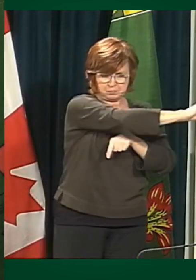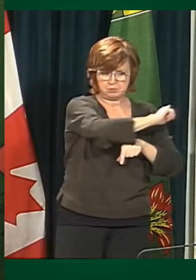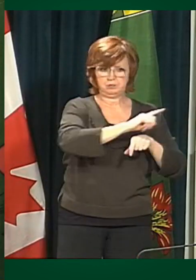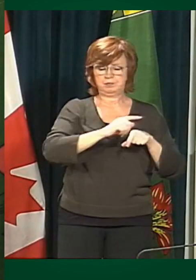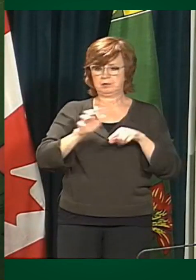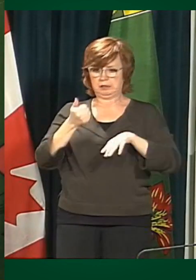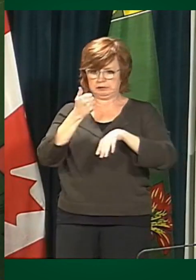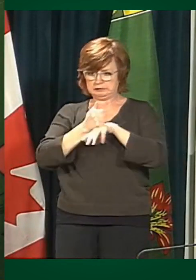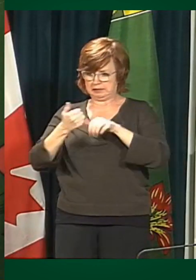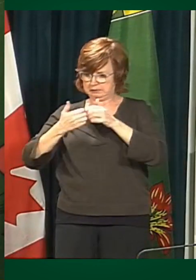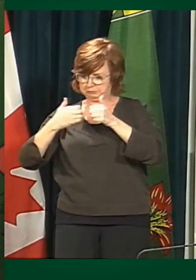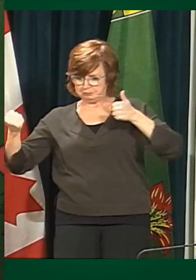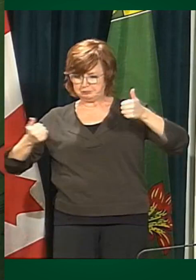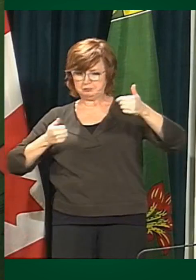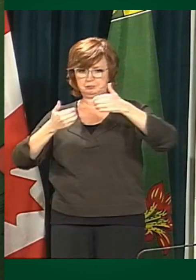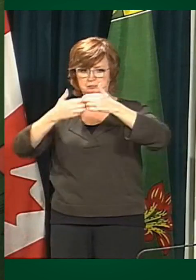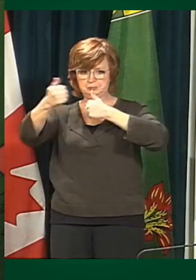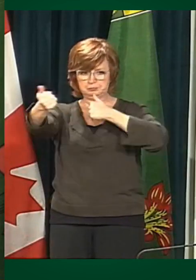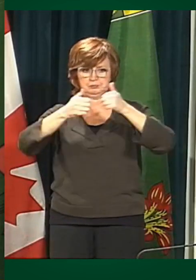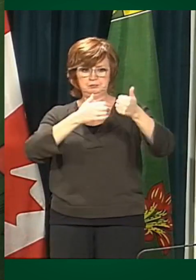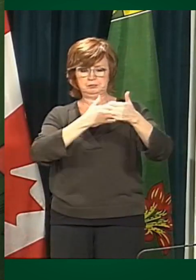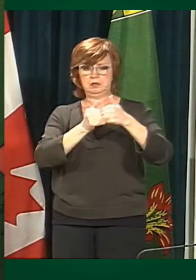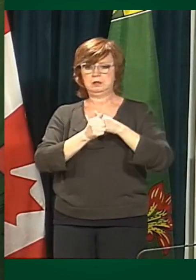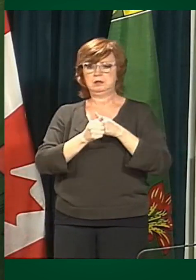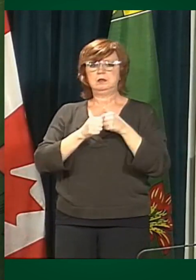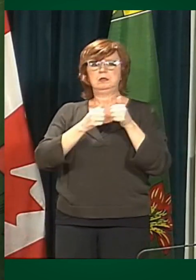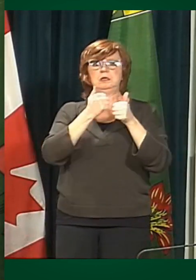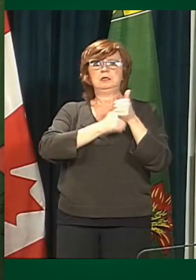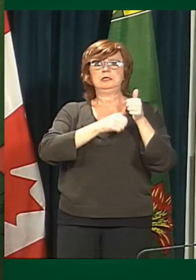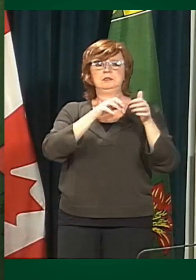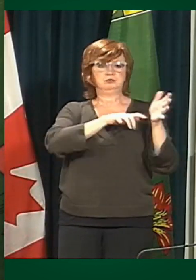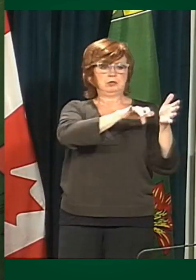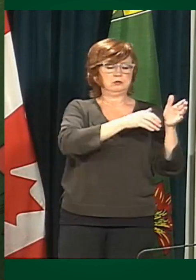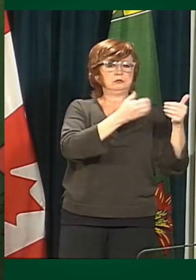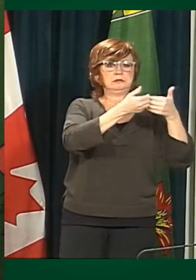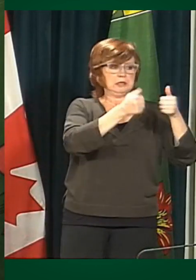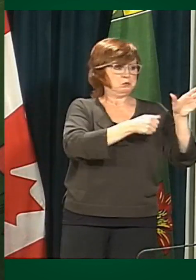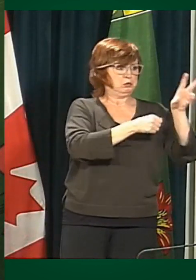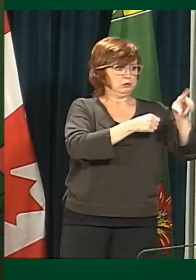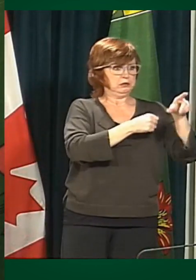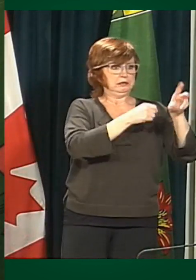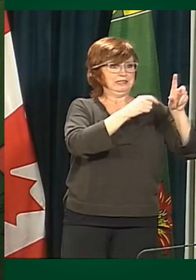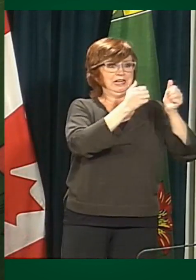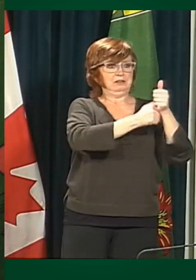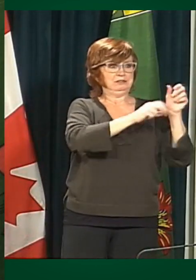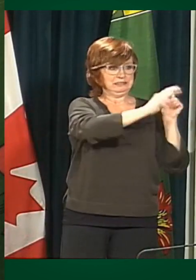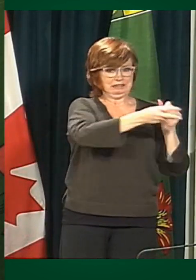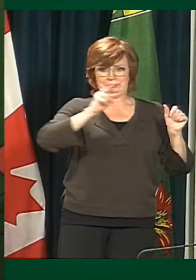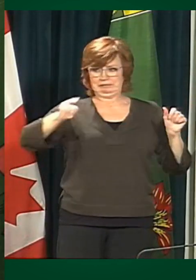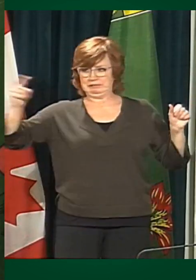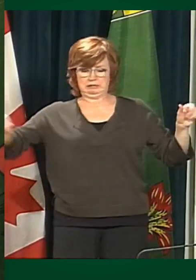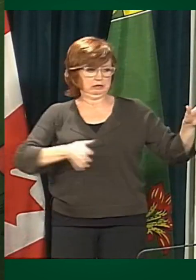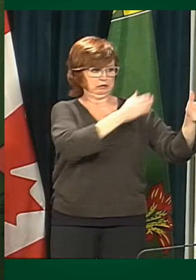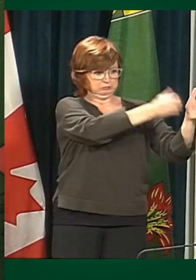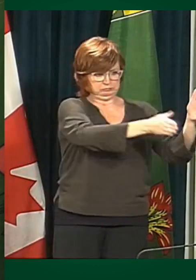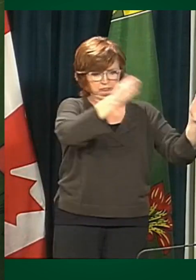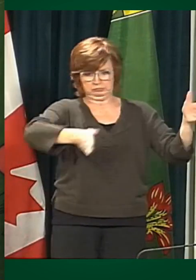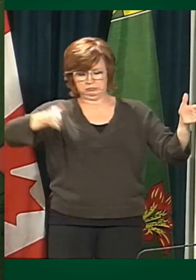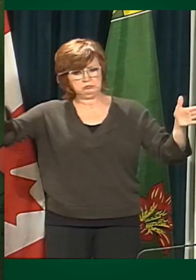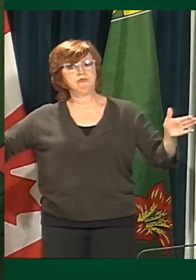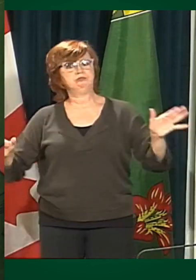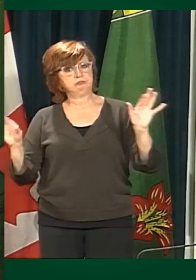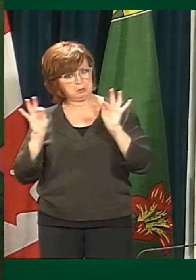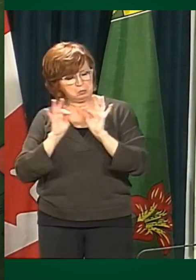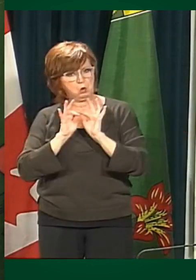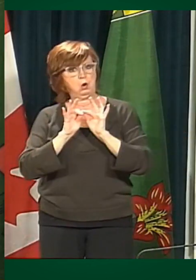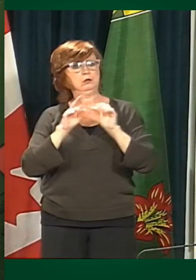on the floor, or other signals that you have to stand 2 meters apart. In some cases, the aisles are one way. In some